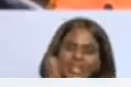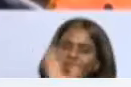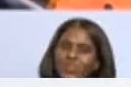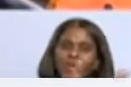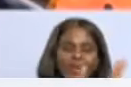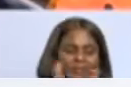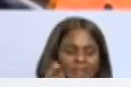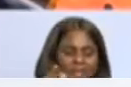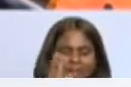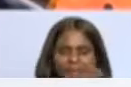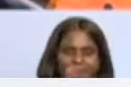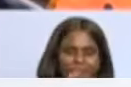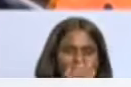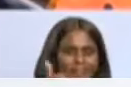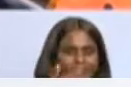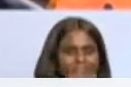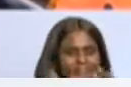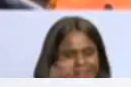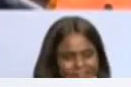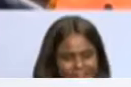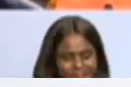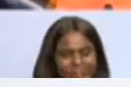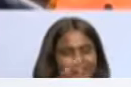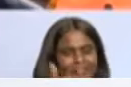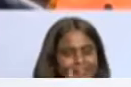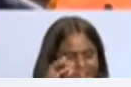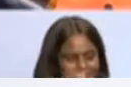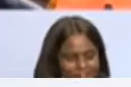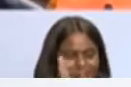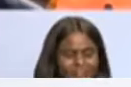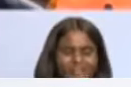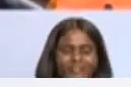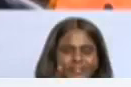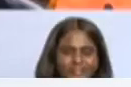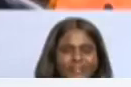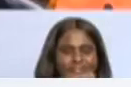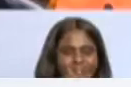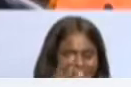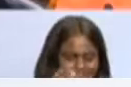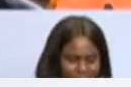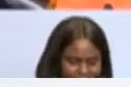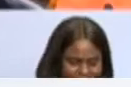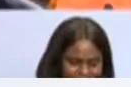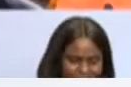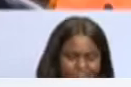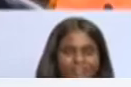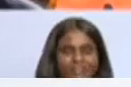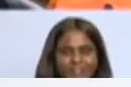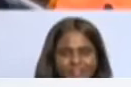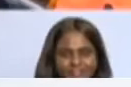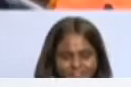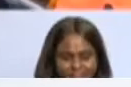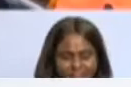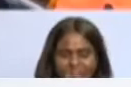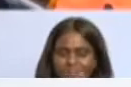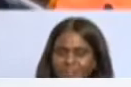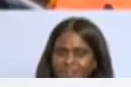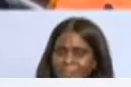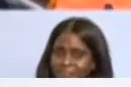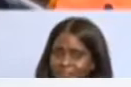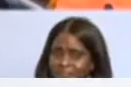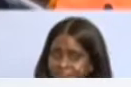have signed this transaction. It's all in place now. And the rehabilitation, obviously, of Zambia Railway, so that that